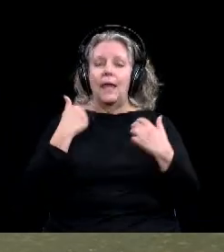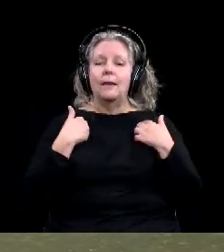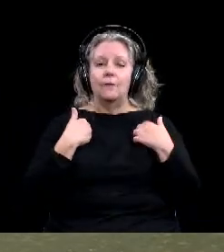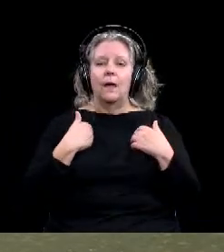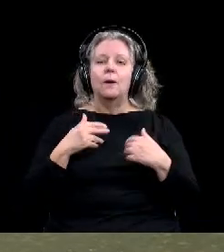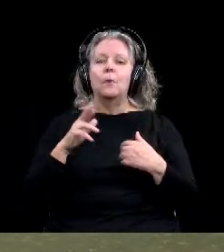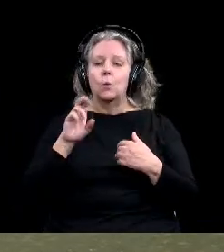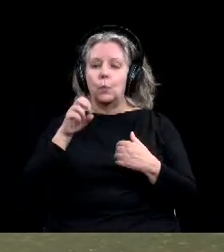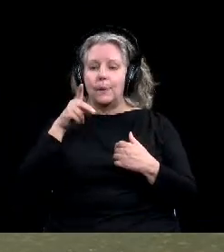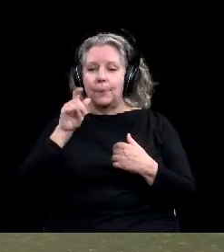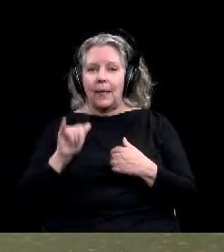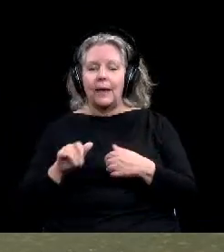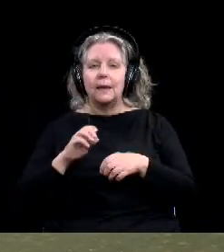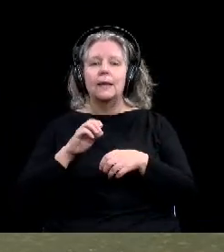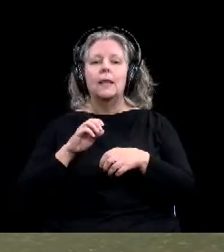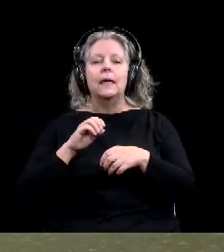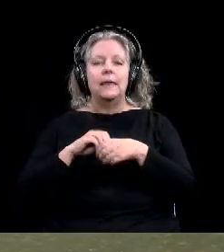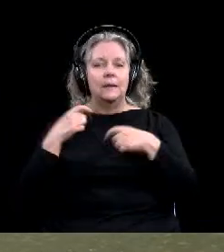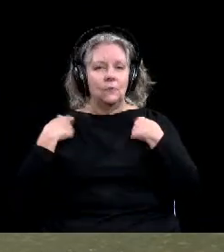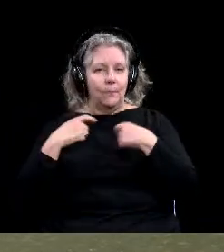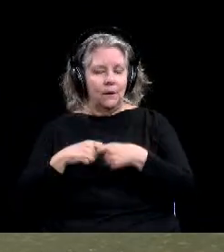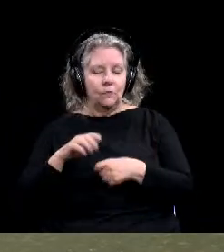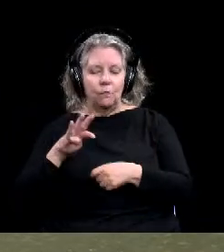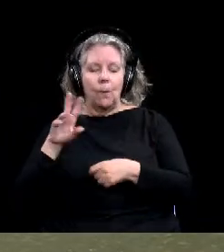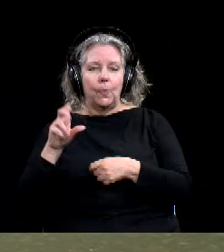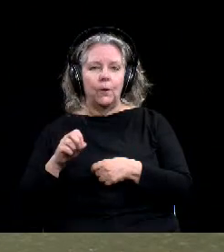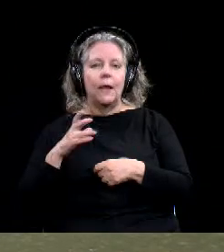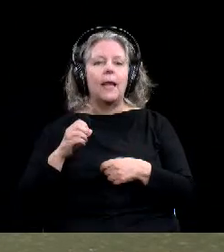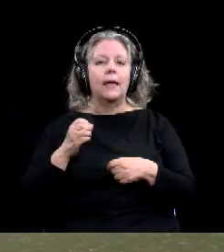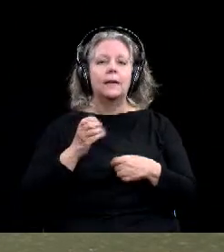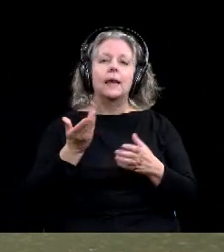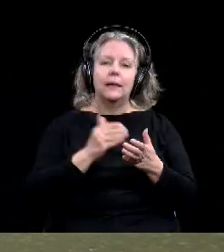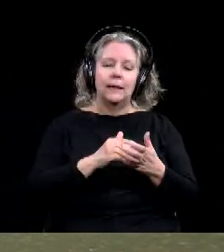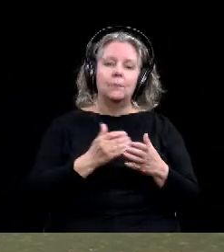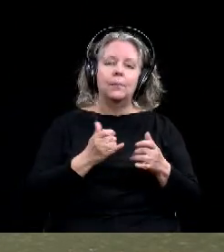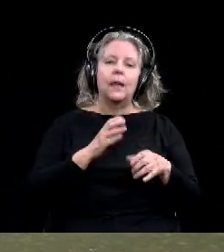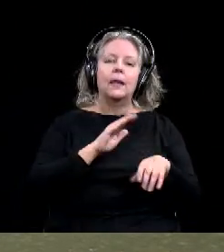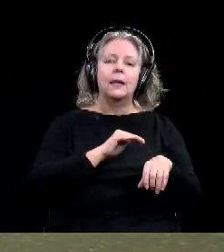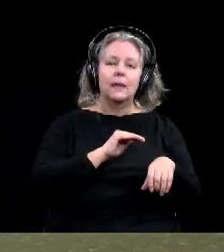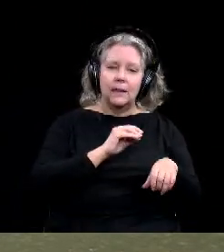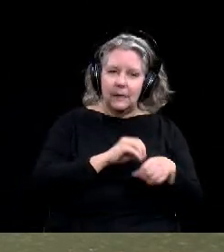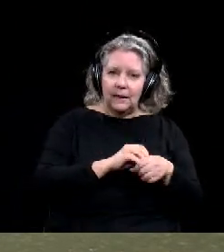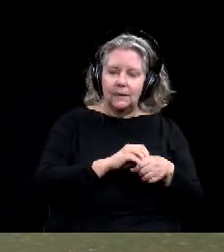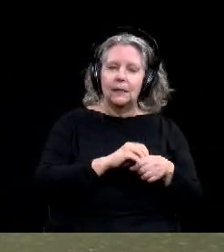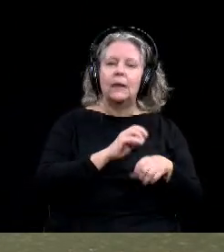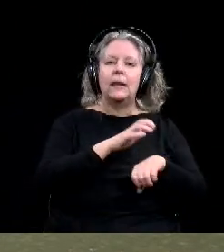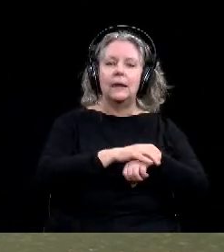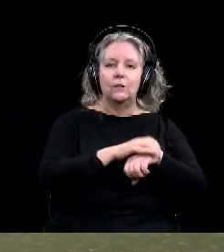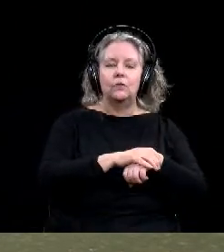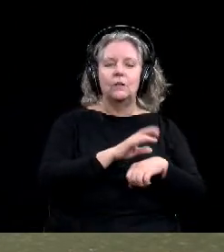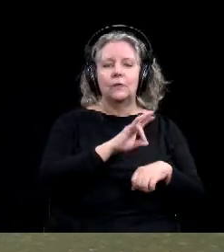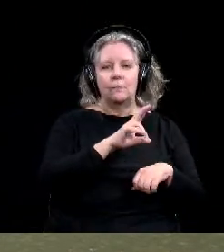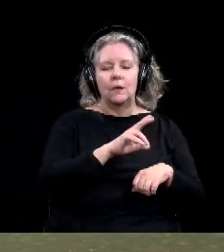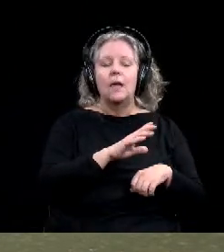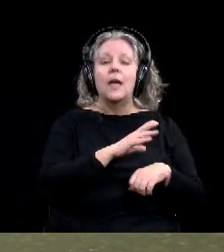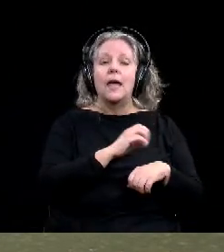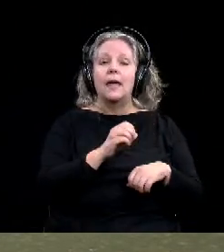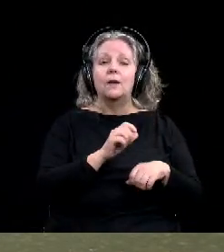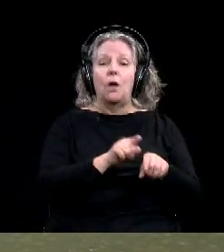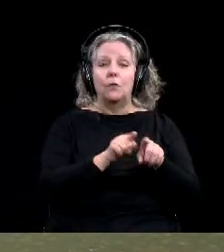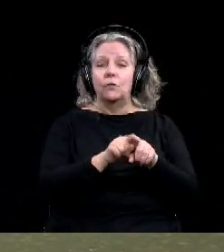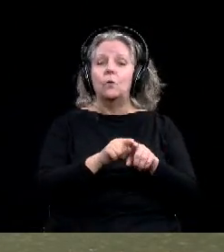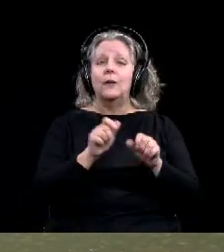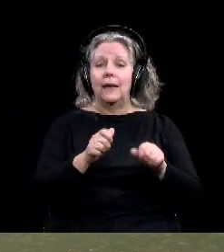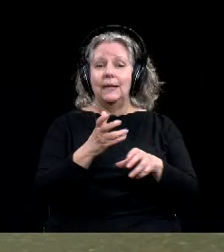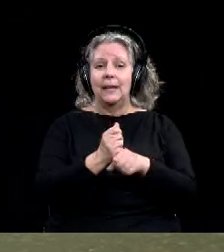demand on our same website, wccc.tv. A couple other quick reminders. Don't forget your flu shots. It's still flu season. I